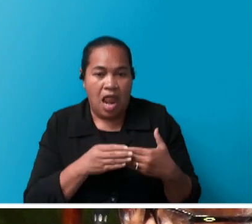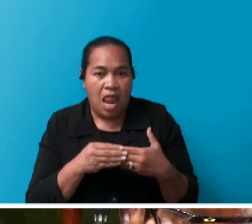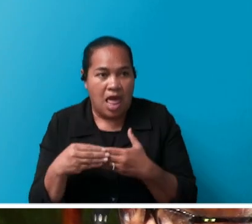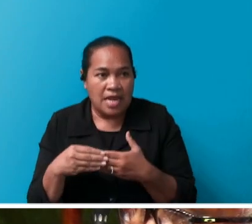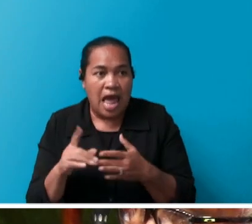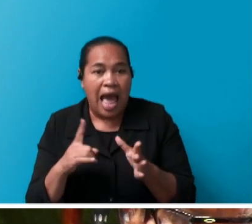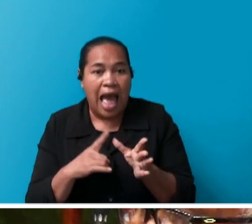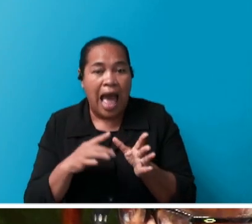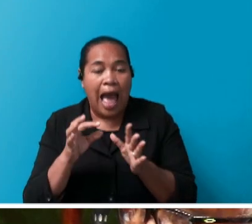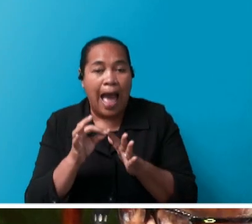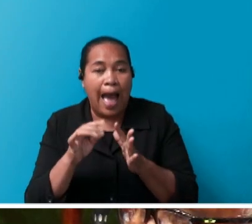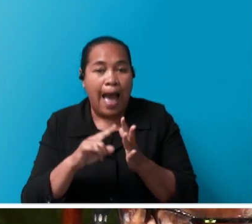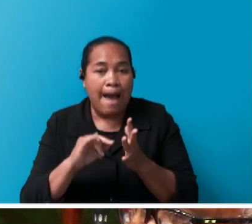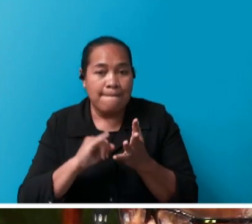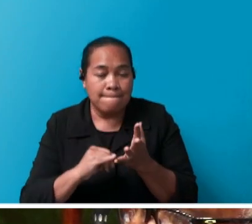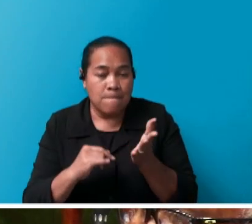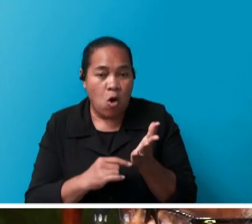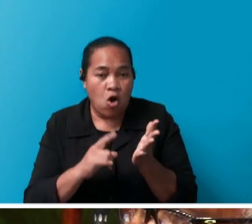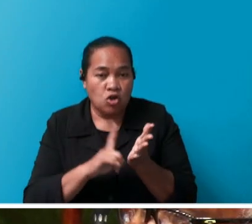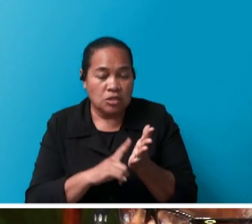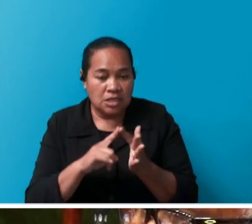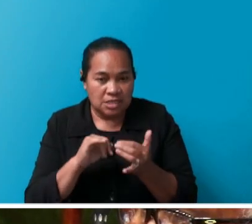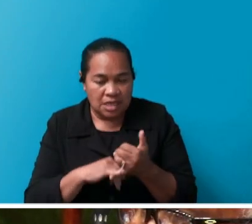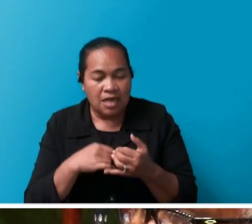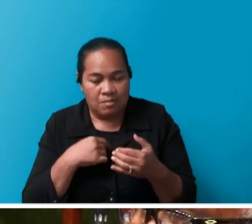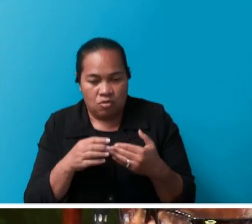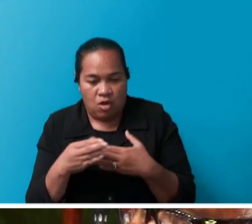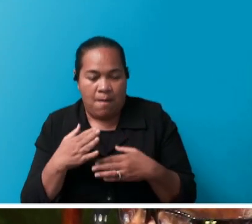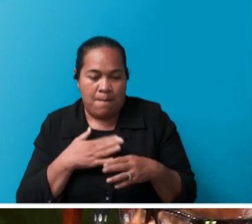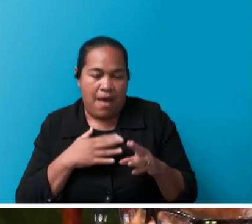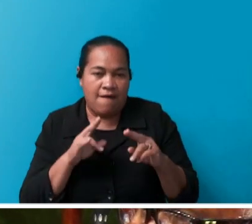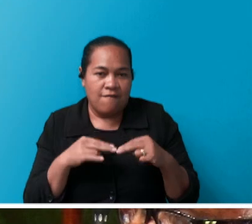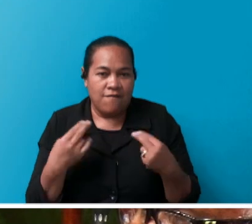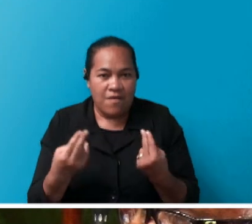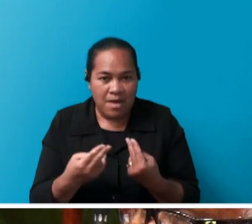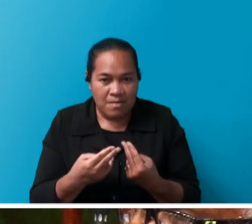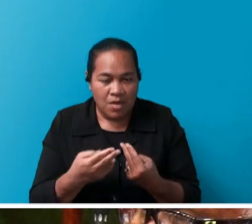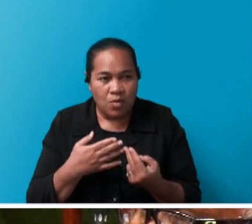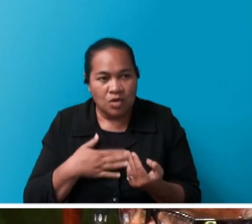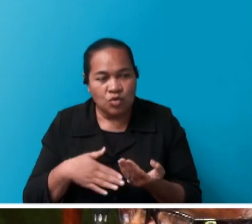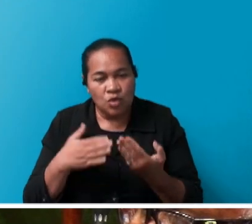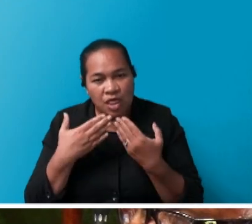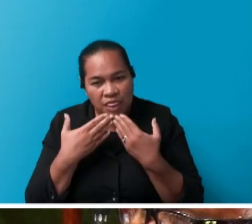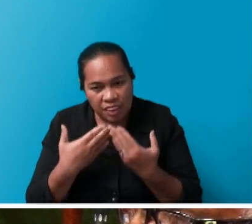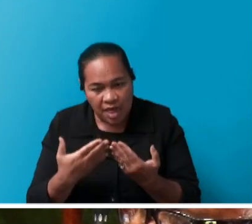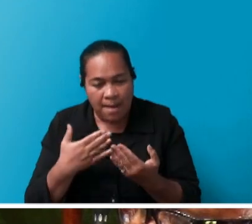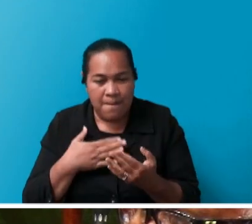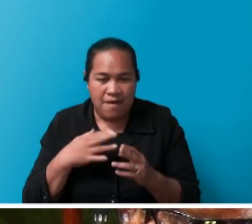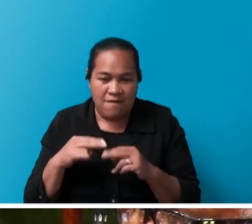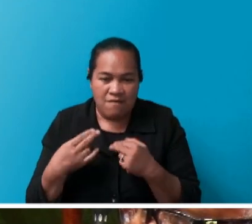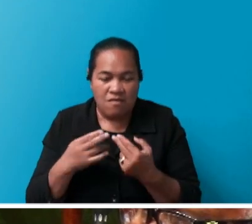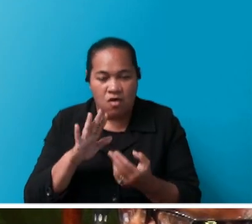your prayers and for your support. Also to my family, I thank my family for the